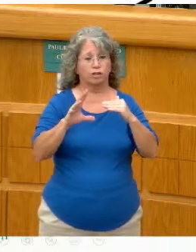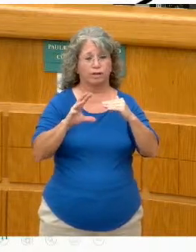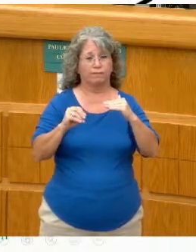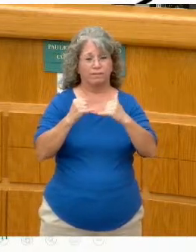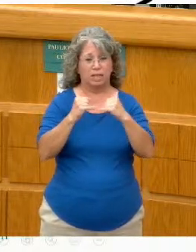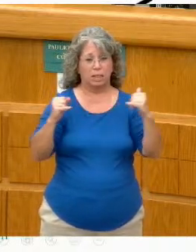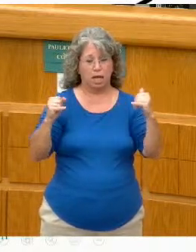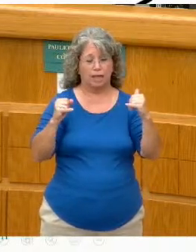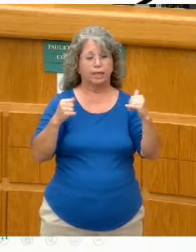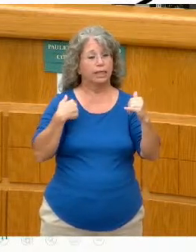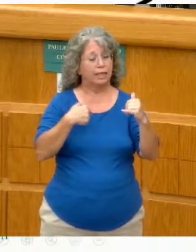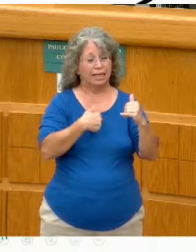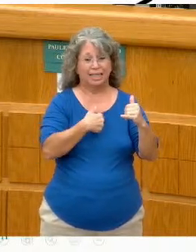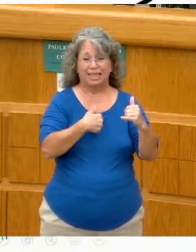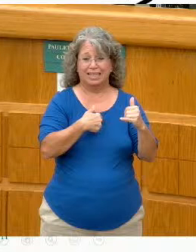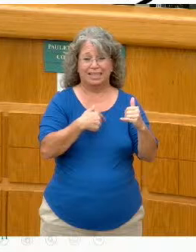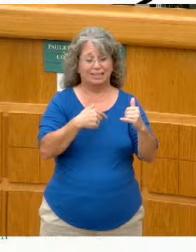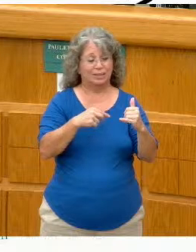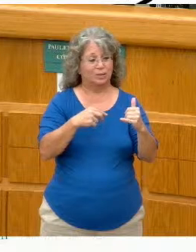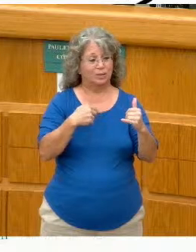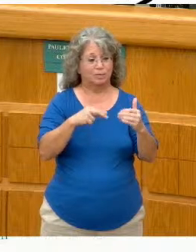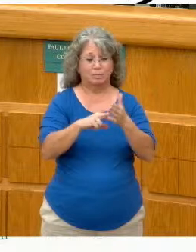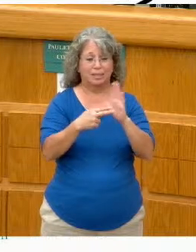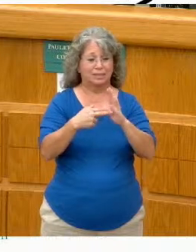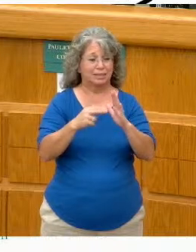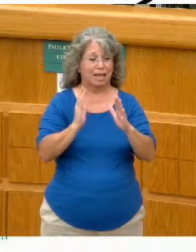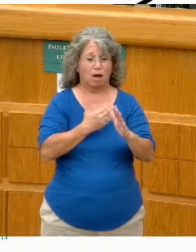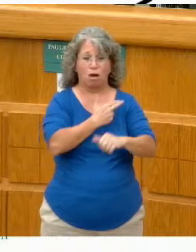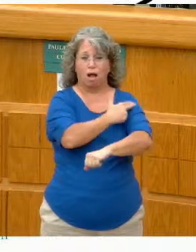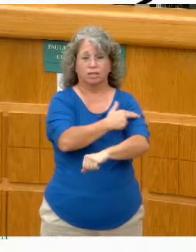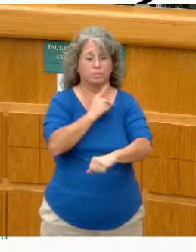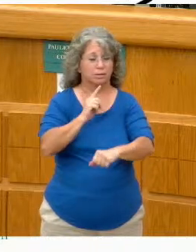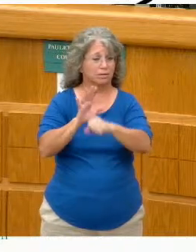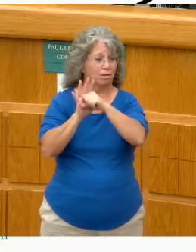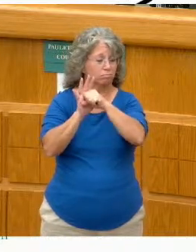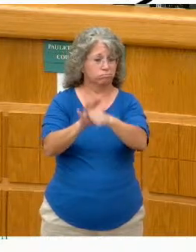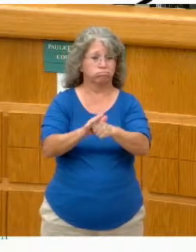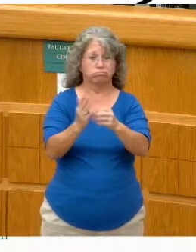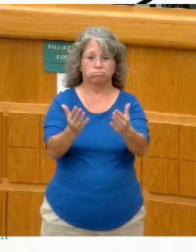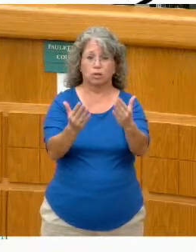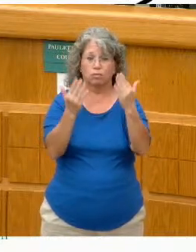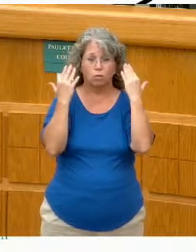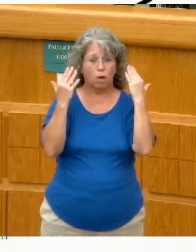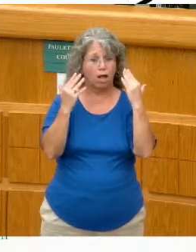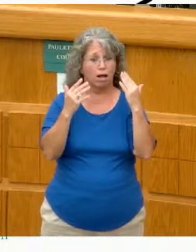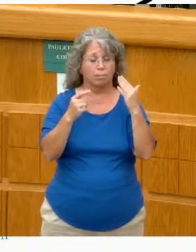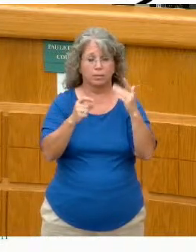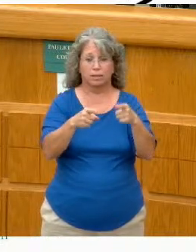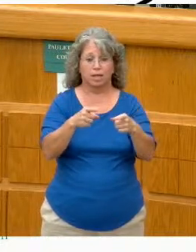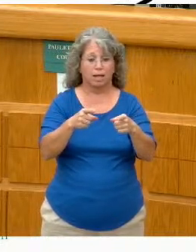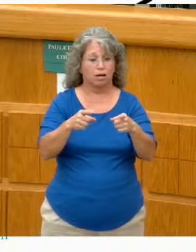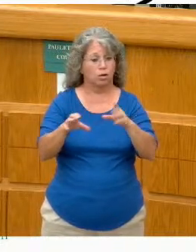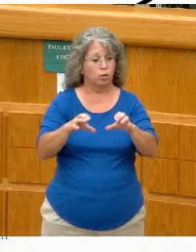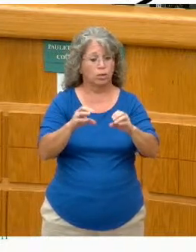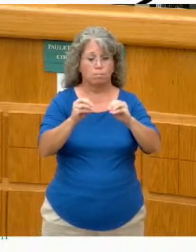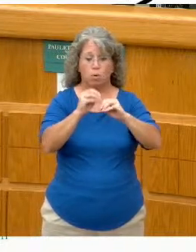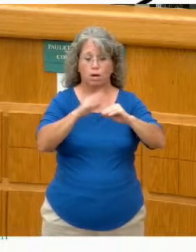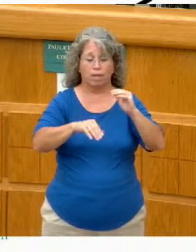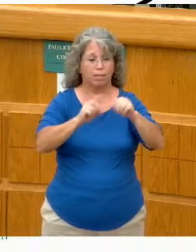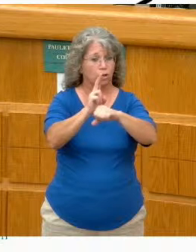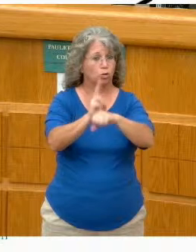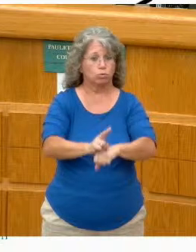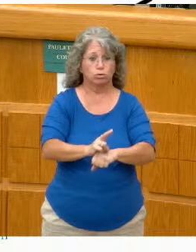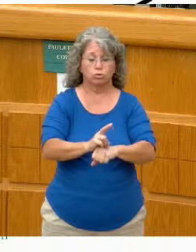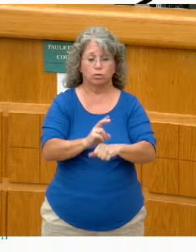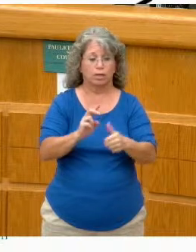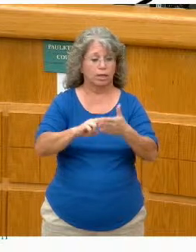stretching the capacity of the hospitals, and they're operating at a level that they're not used to. It means that our first line workers